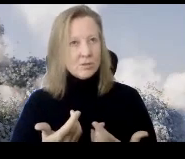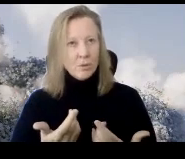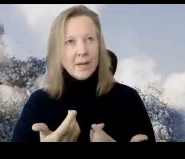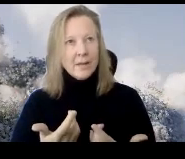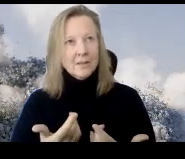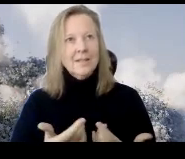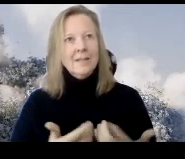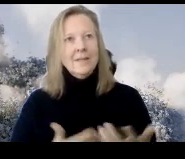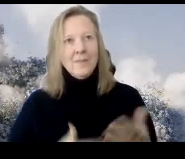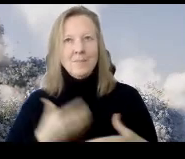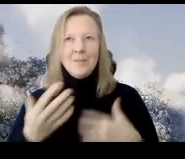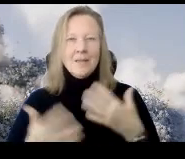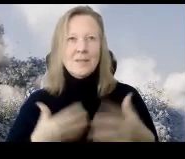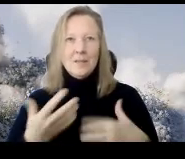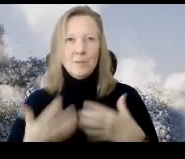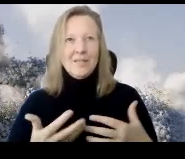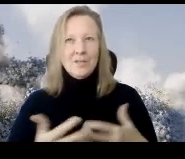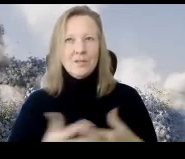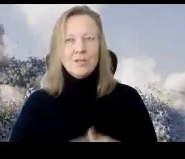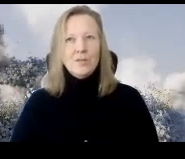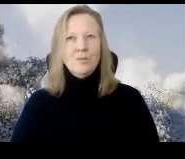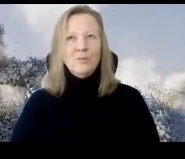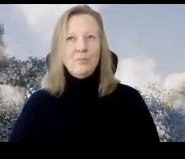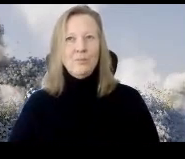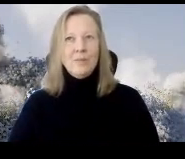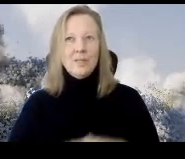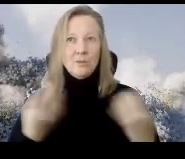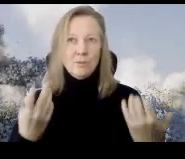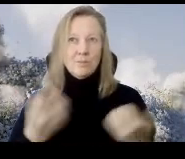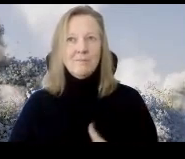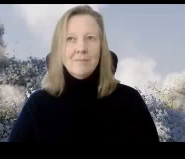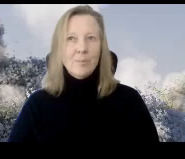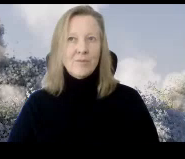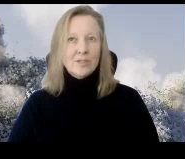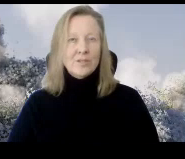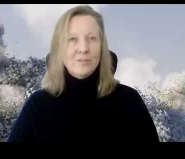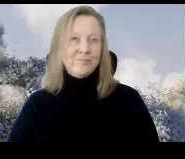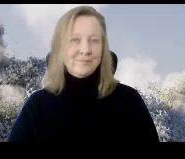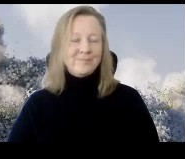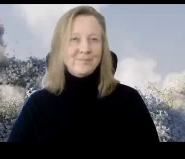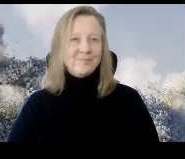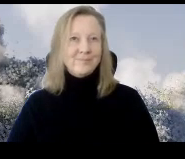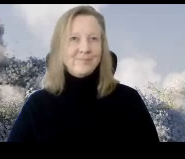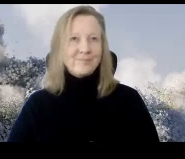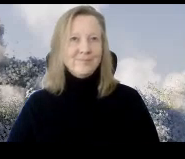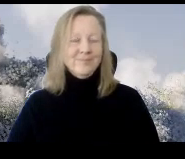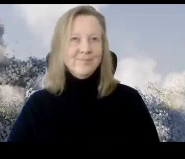healthcare so well, it becomes a little bit easier to do because you're a professional.